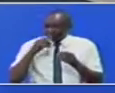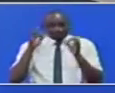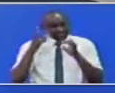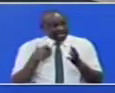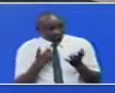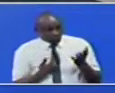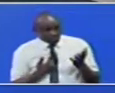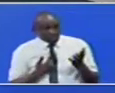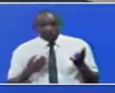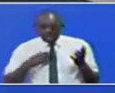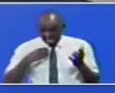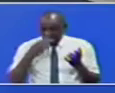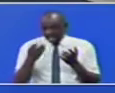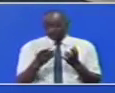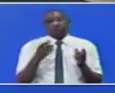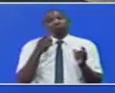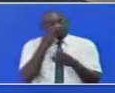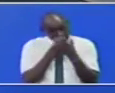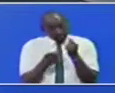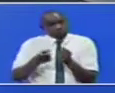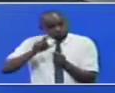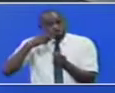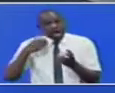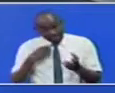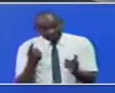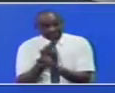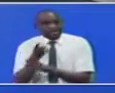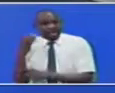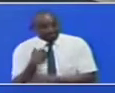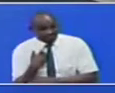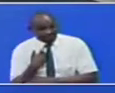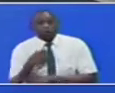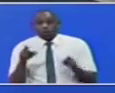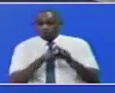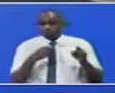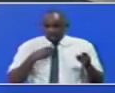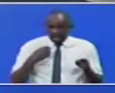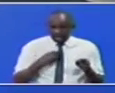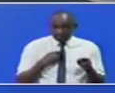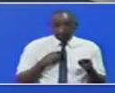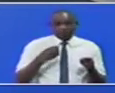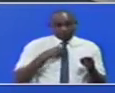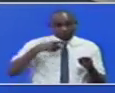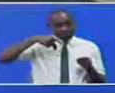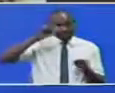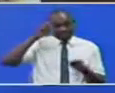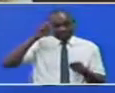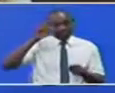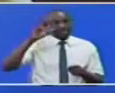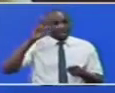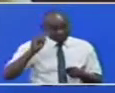had significant double-digit growth on our spirits portfolio, and we've also had good growth on our premium